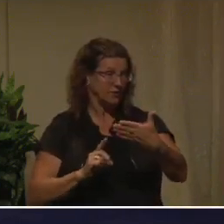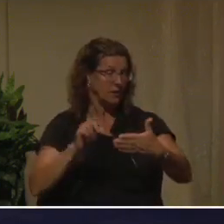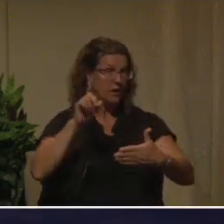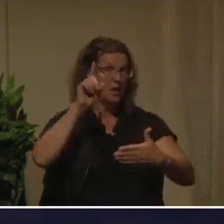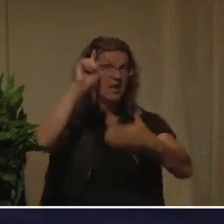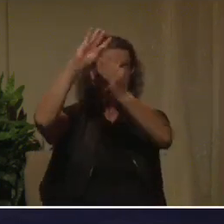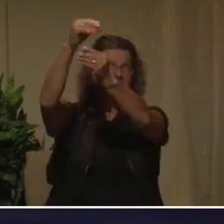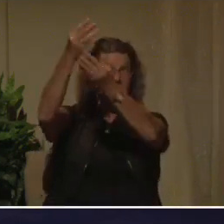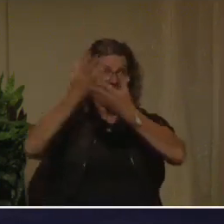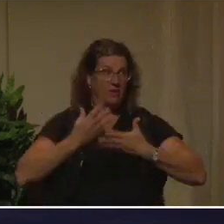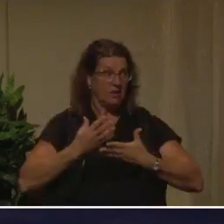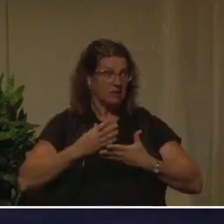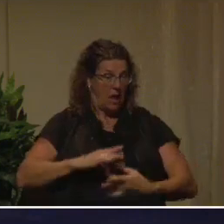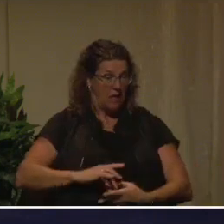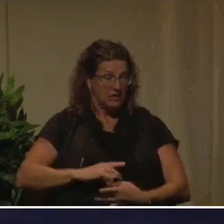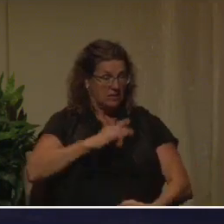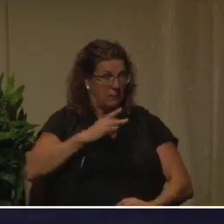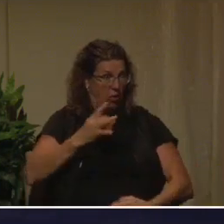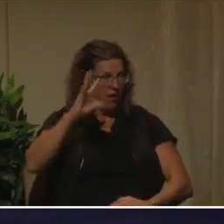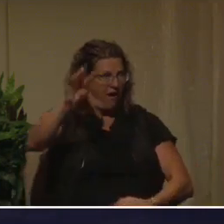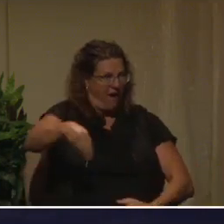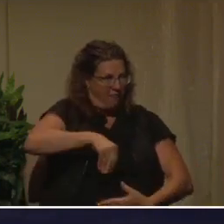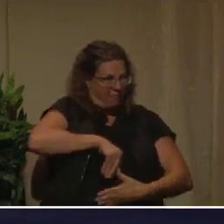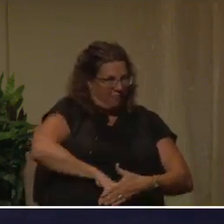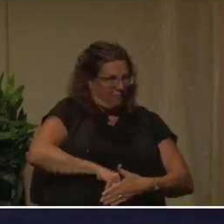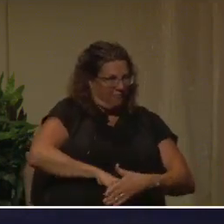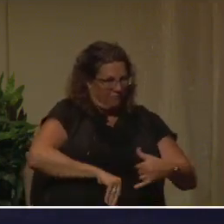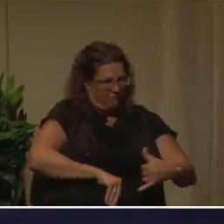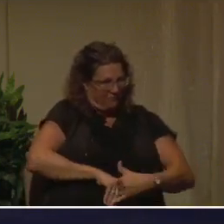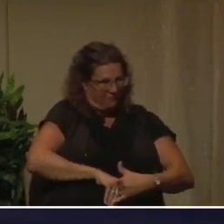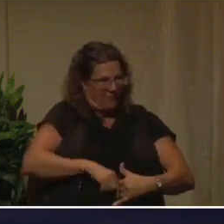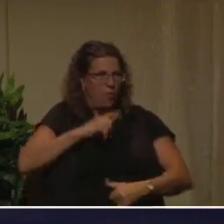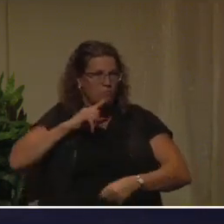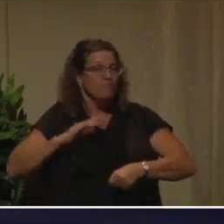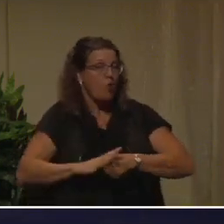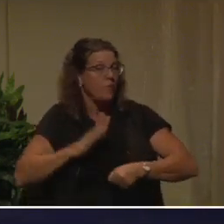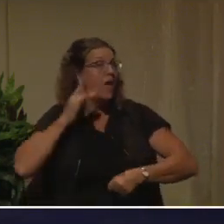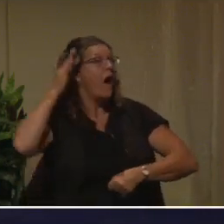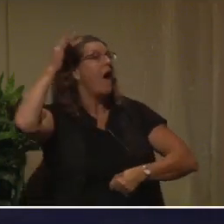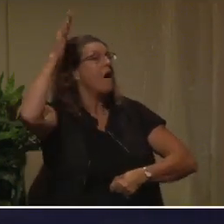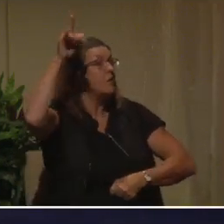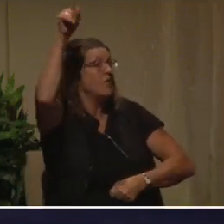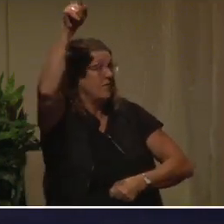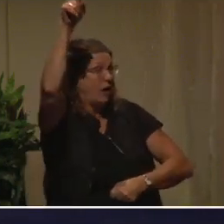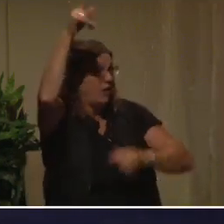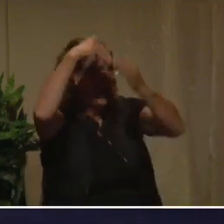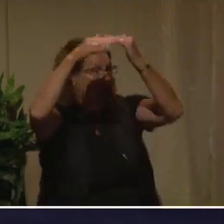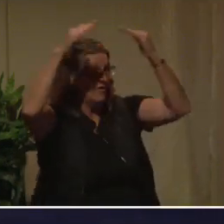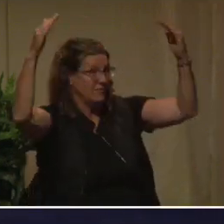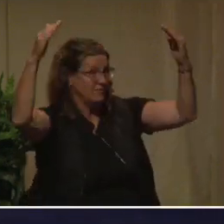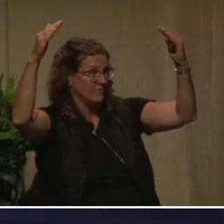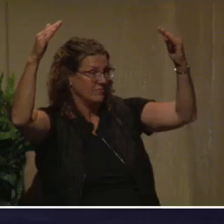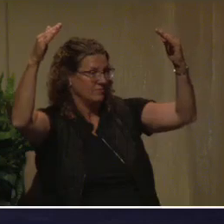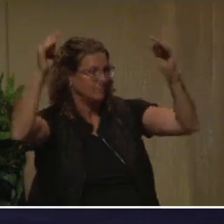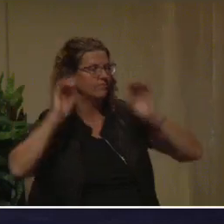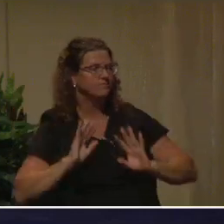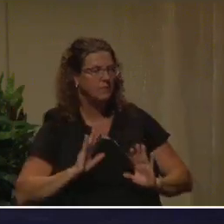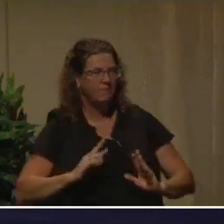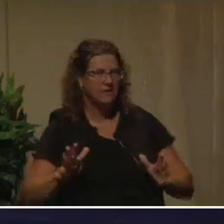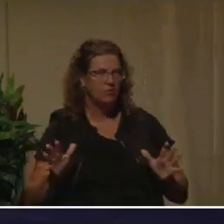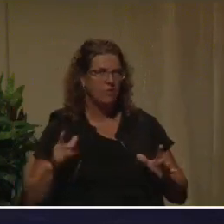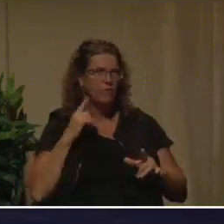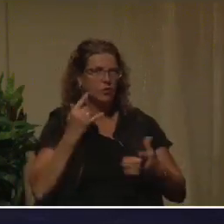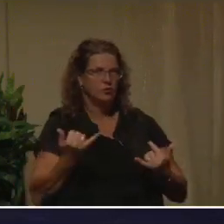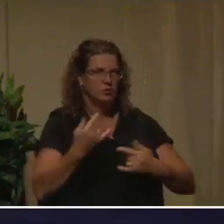the Spirit as a deposit guaranteeing what is to come." And that's as far as we're going to read today in God's